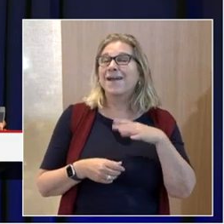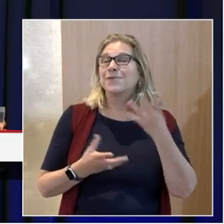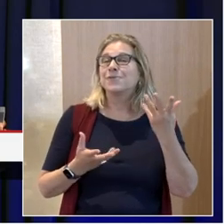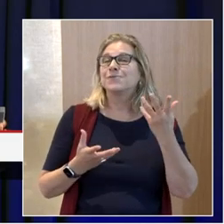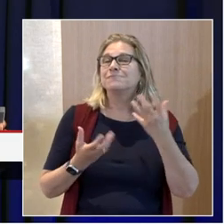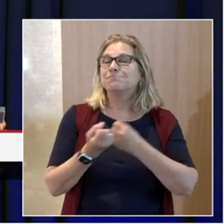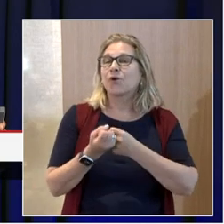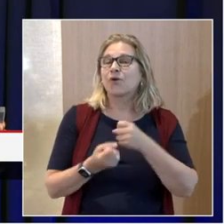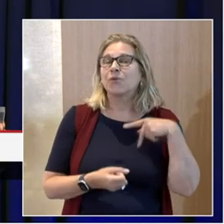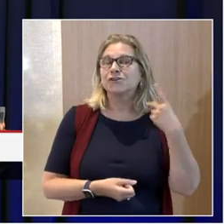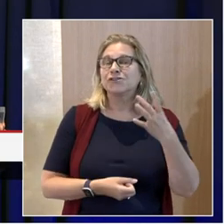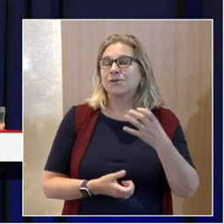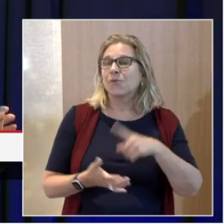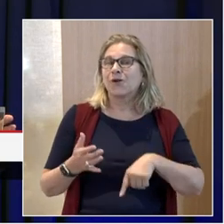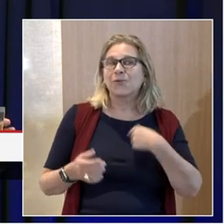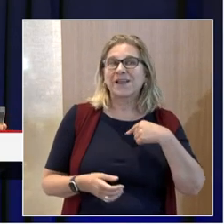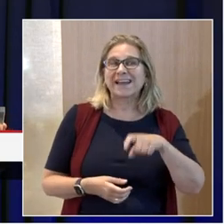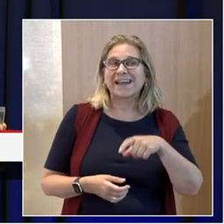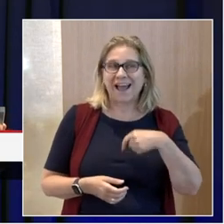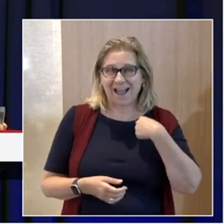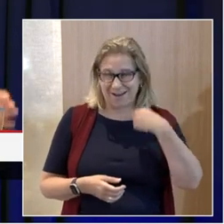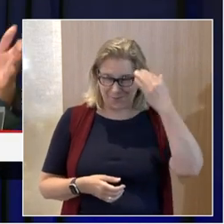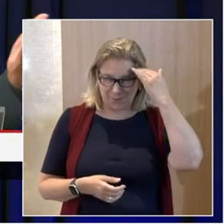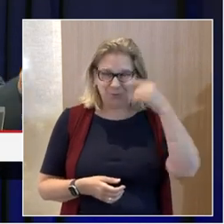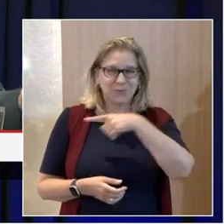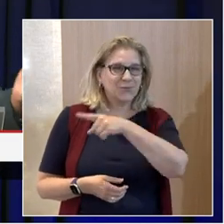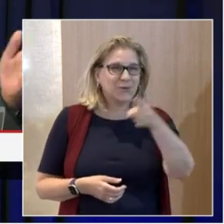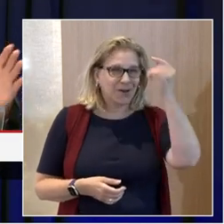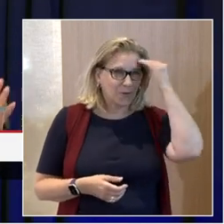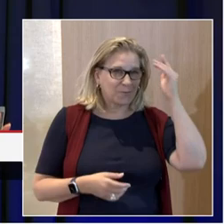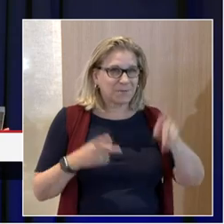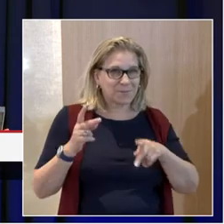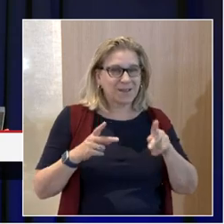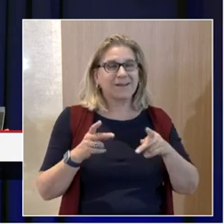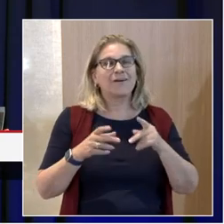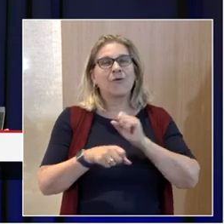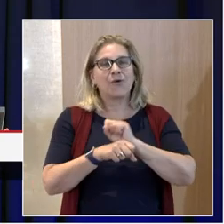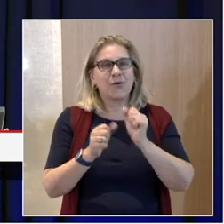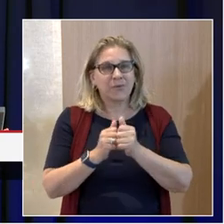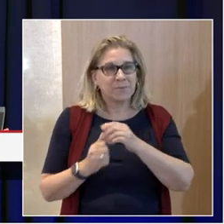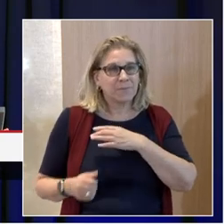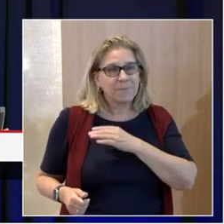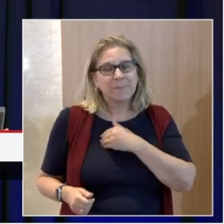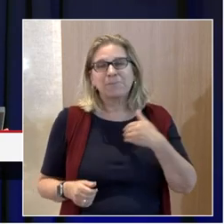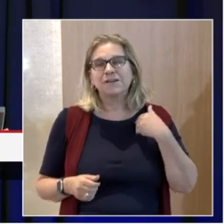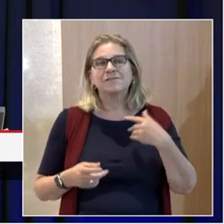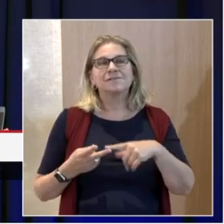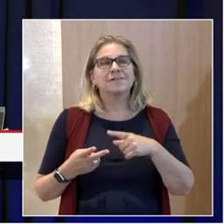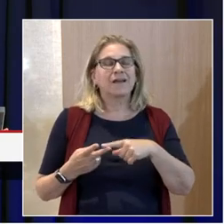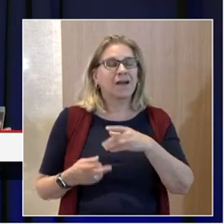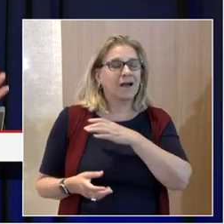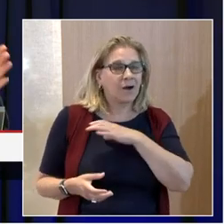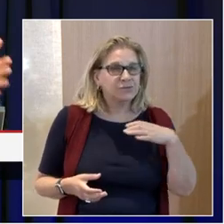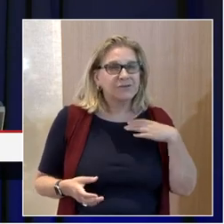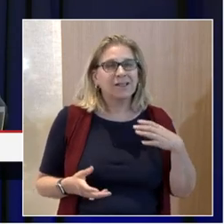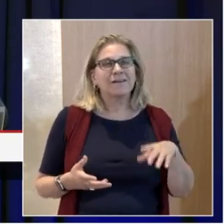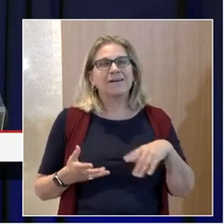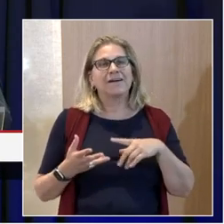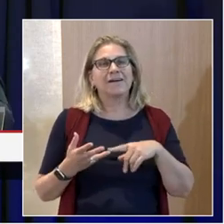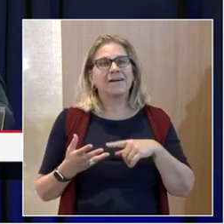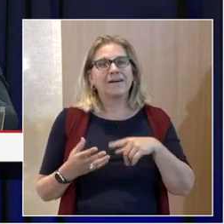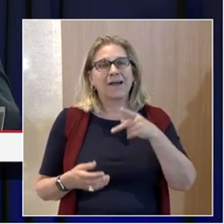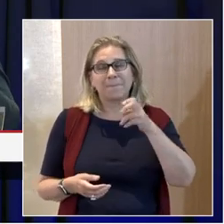I know all of you are also working with members of the council, led by Councilmember Pinto, to have